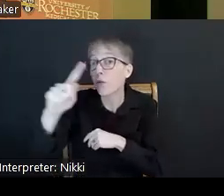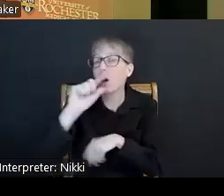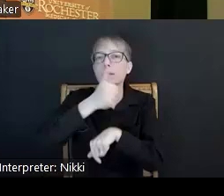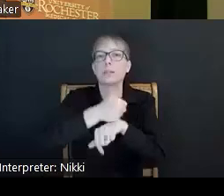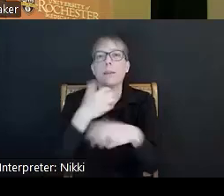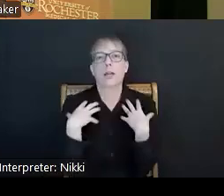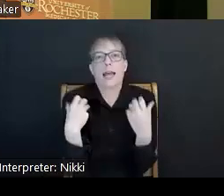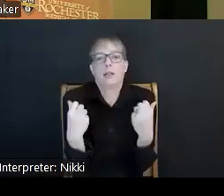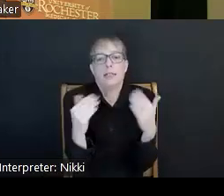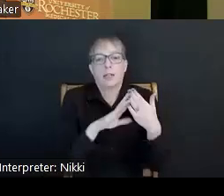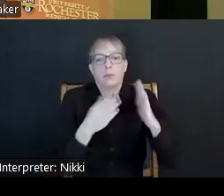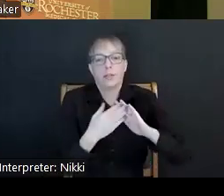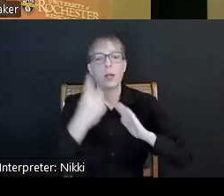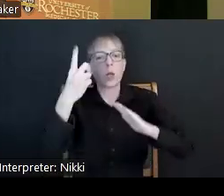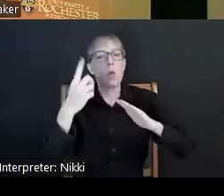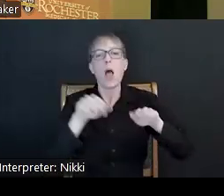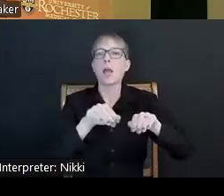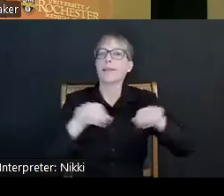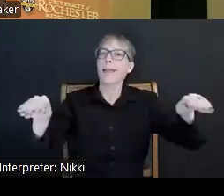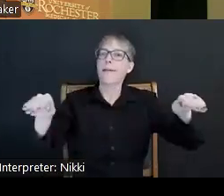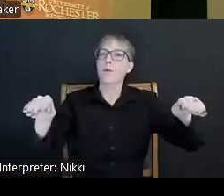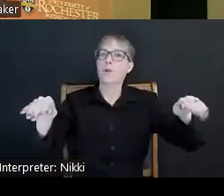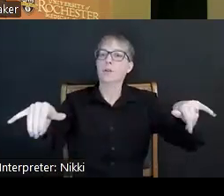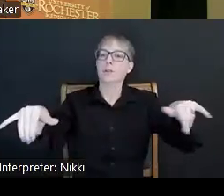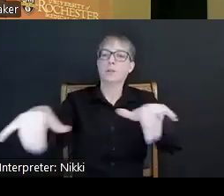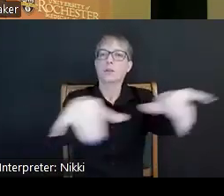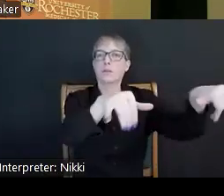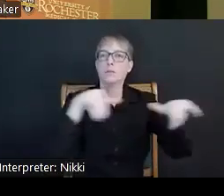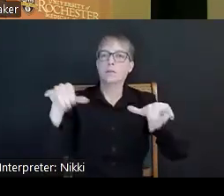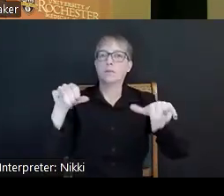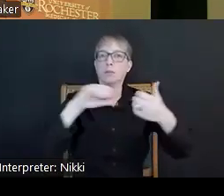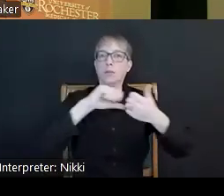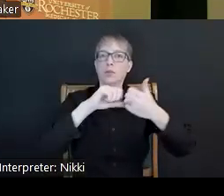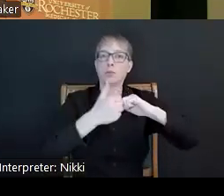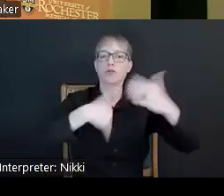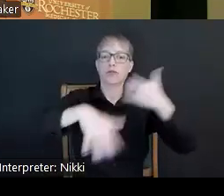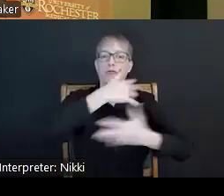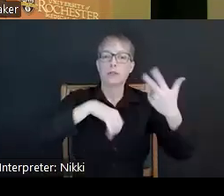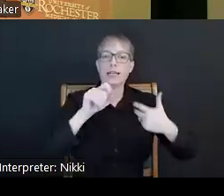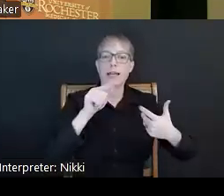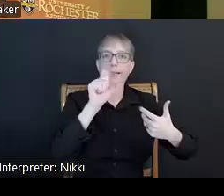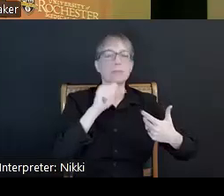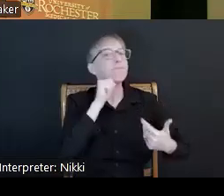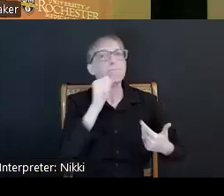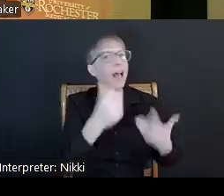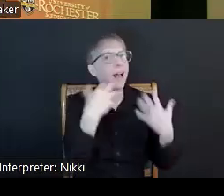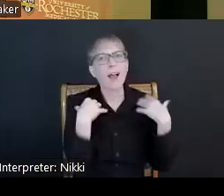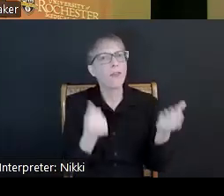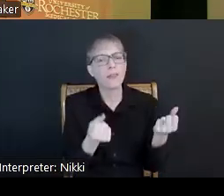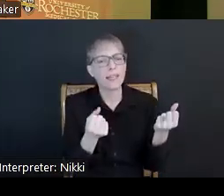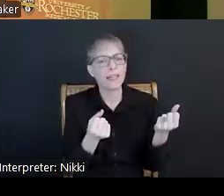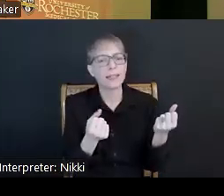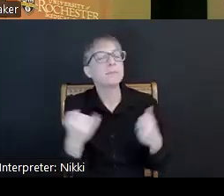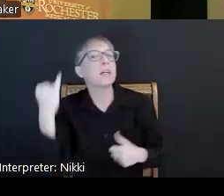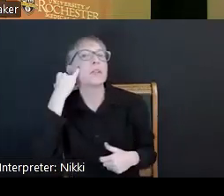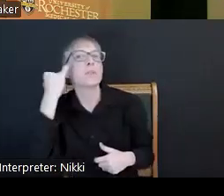type social status for a community is really not very healthy. Well, if Pittsford is taking the lead